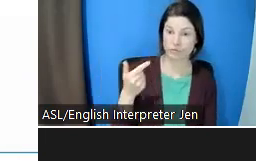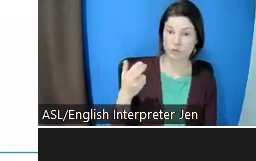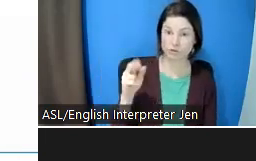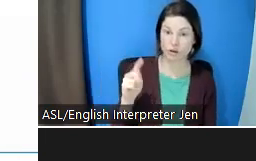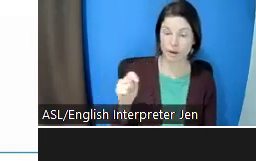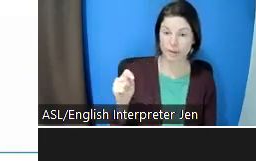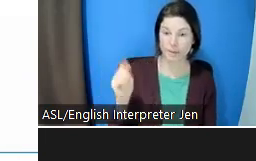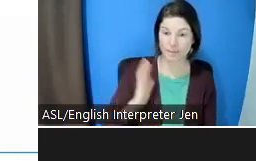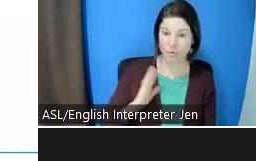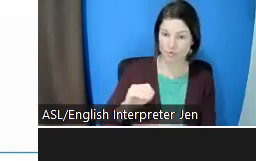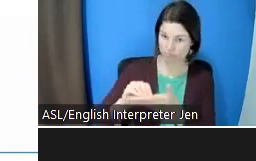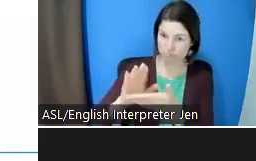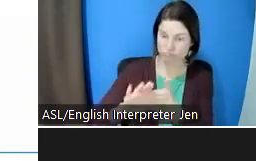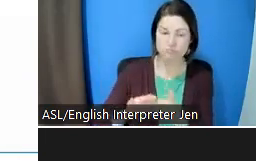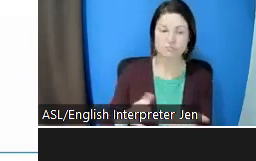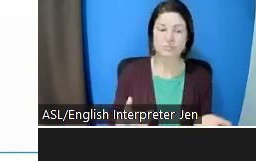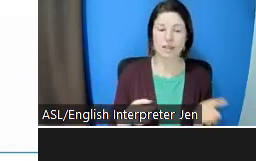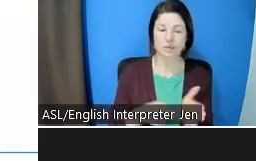and required insurance.